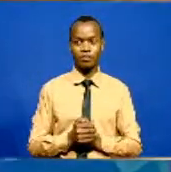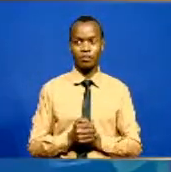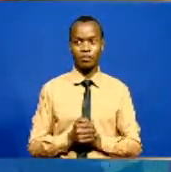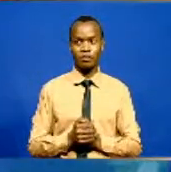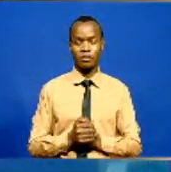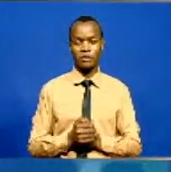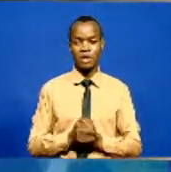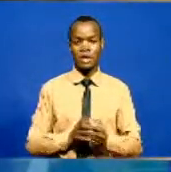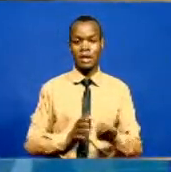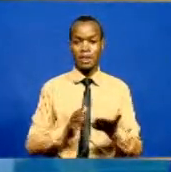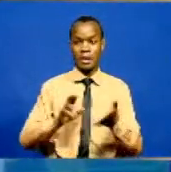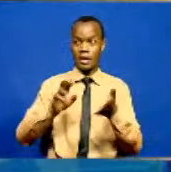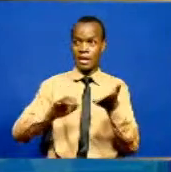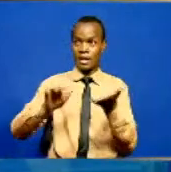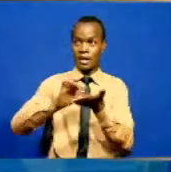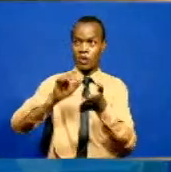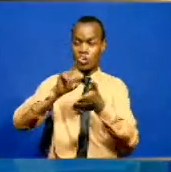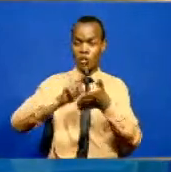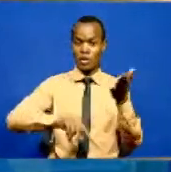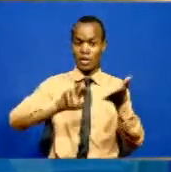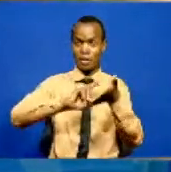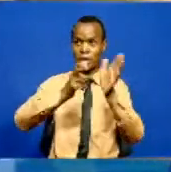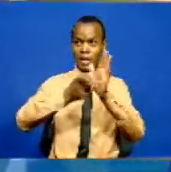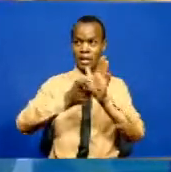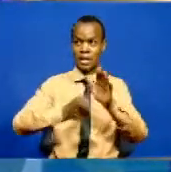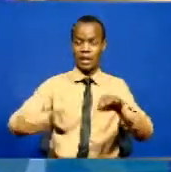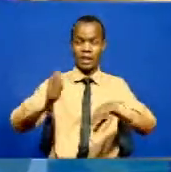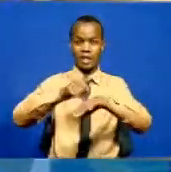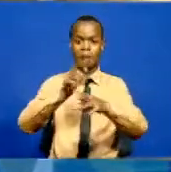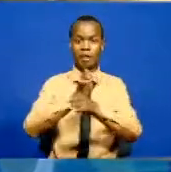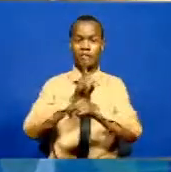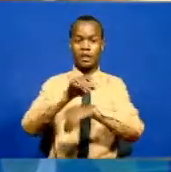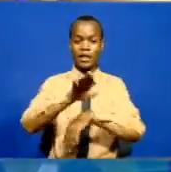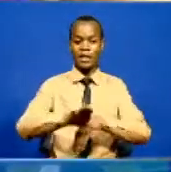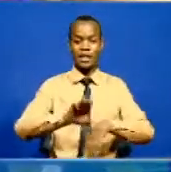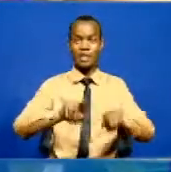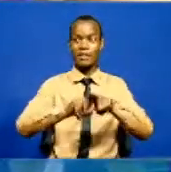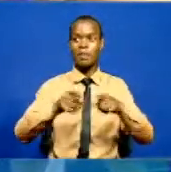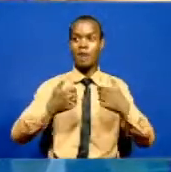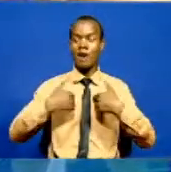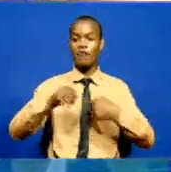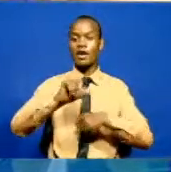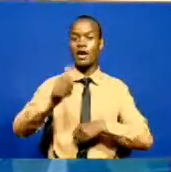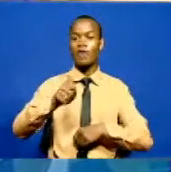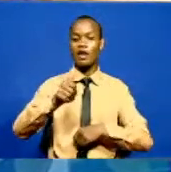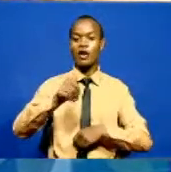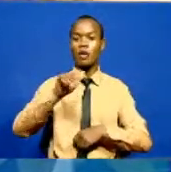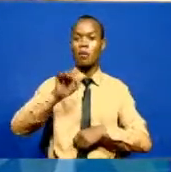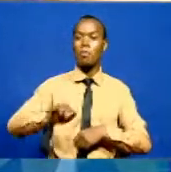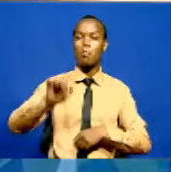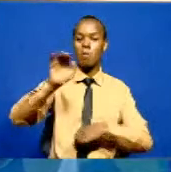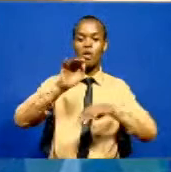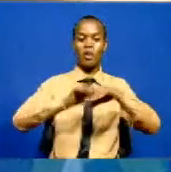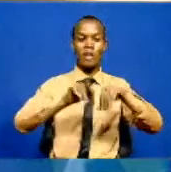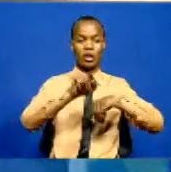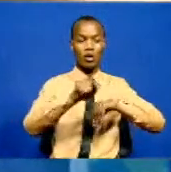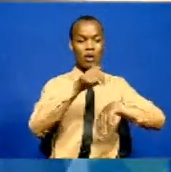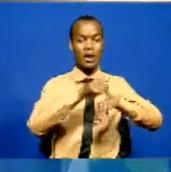This is what this means here. So wherever they are, hata wale wakubwa kukuliko, kama kuna mkubwa kukuliko,